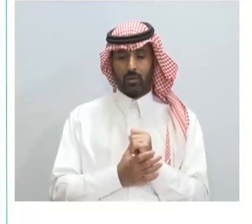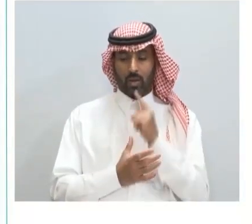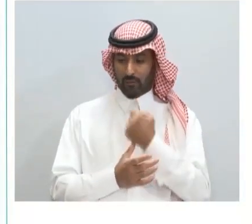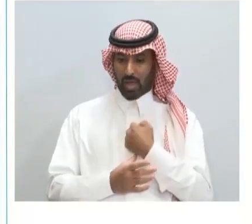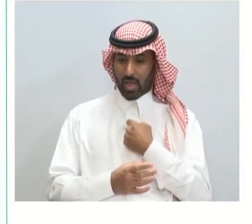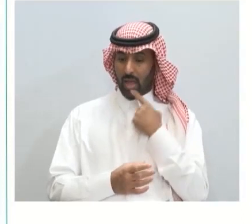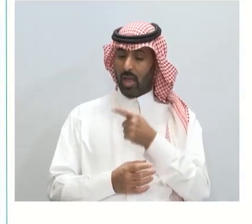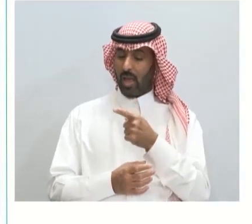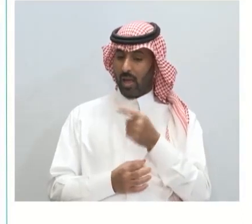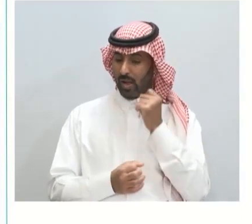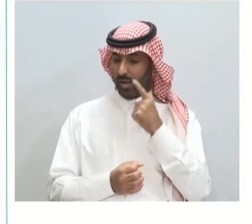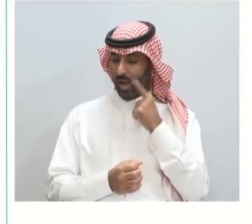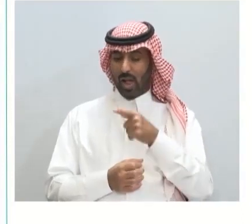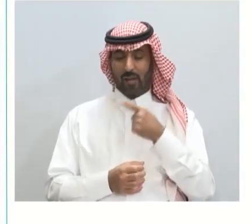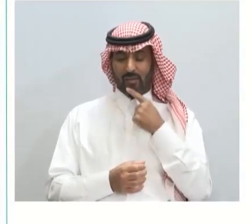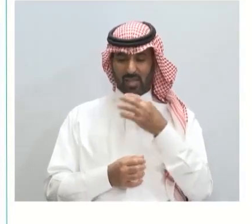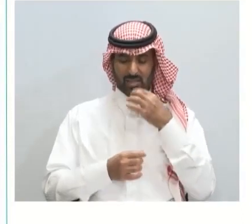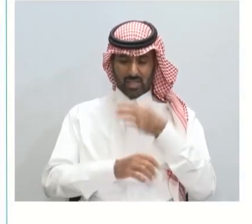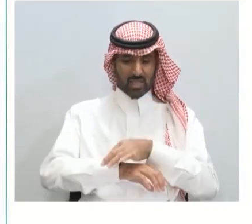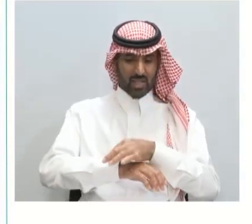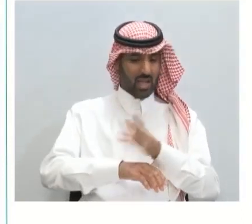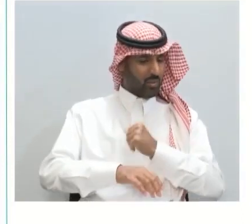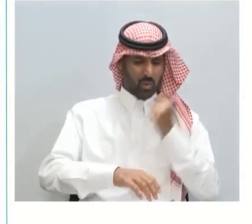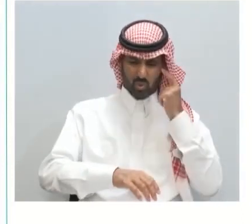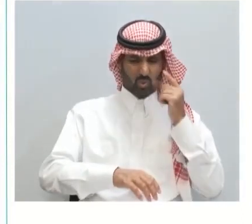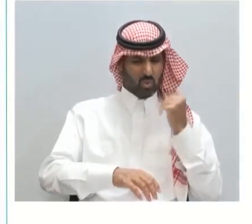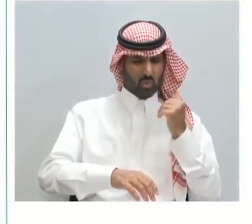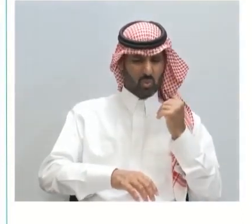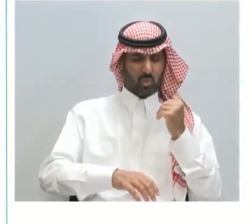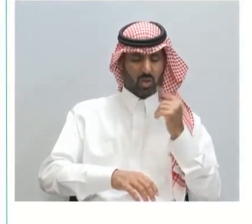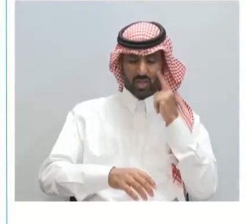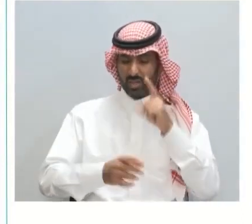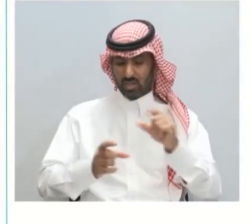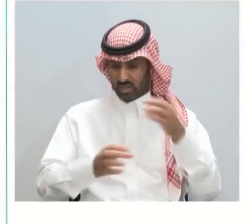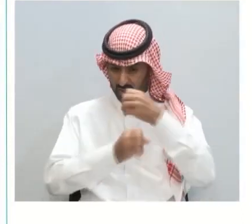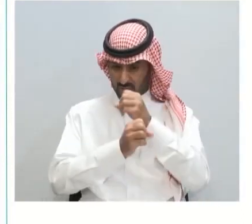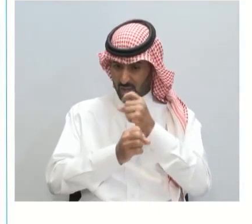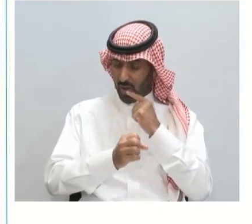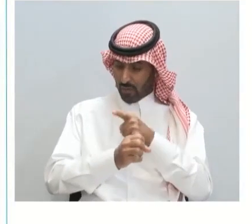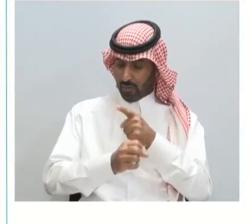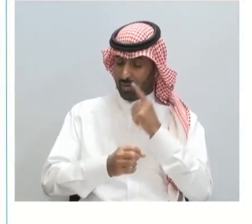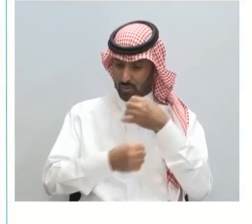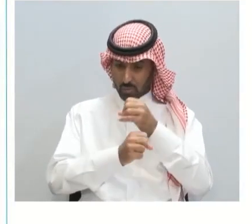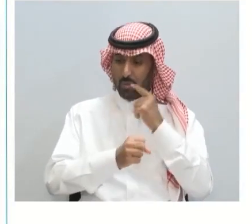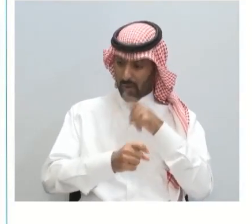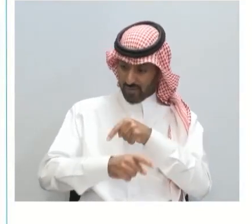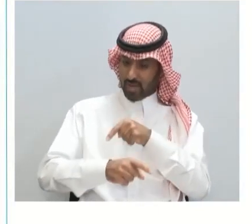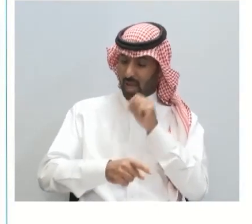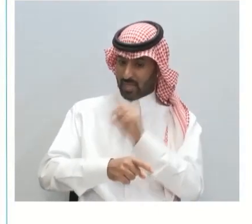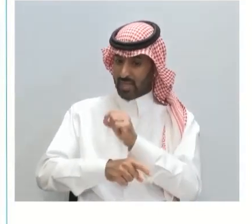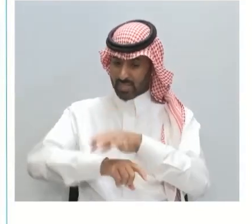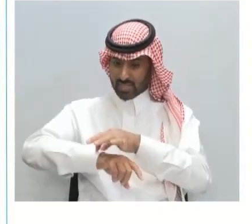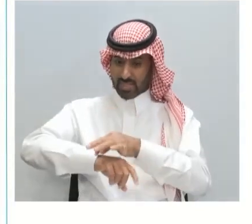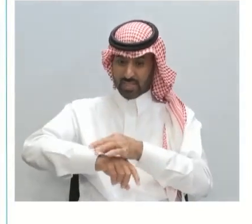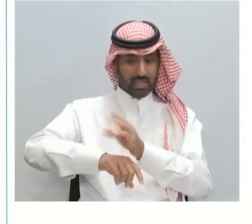If I had the Alzheimer's gene, I wouldn't want to know. Another issue is that even if someone tests positive for a disease,